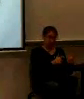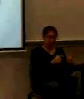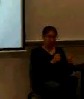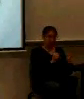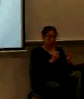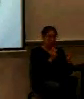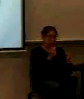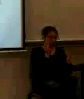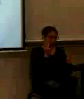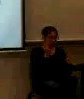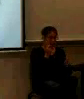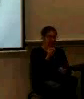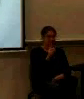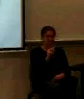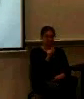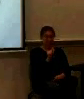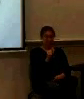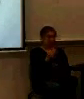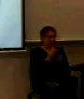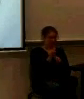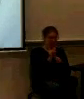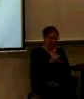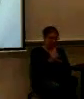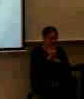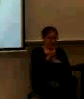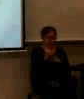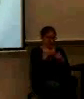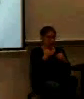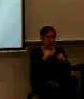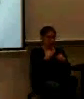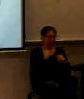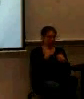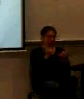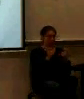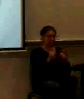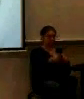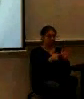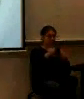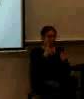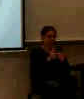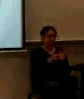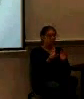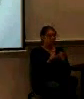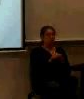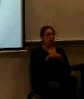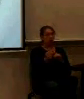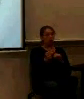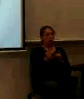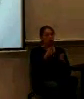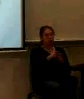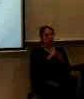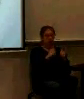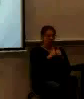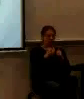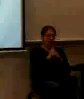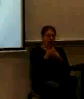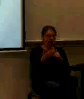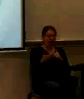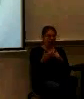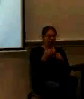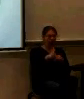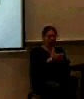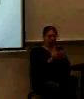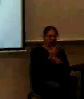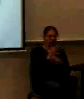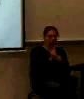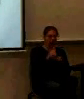So proteins, DNA, because the organisms have a big demand for them. Others, particularly the structural materials in